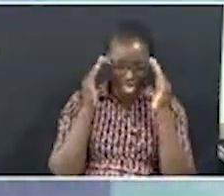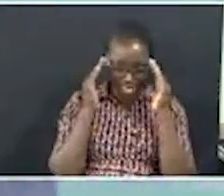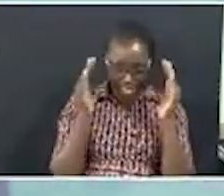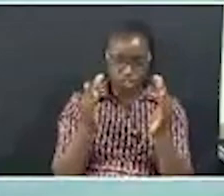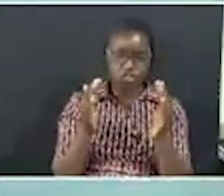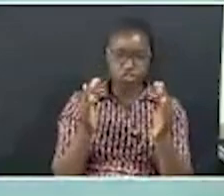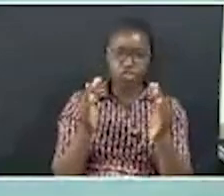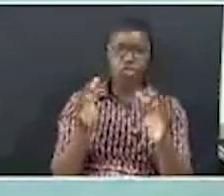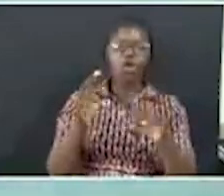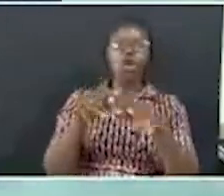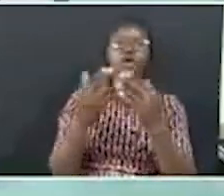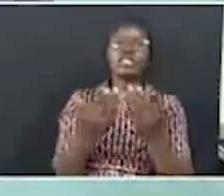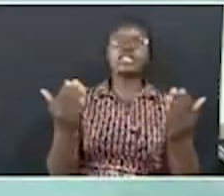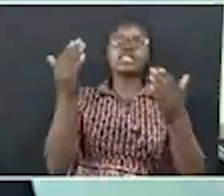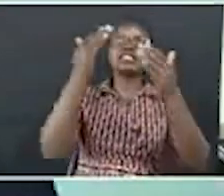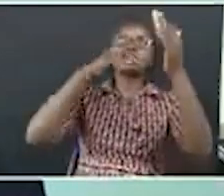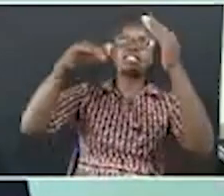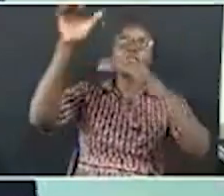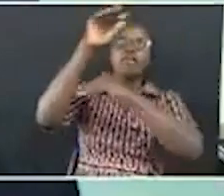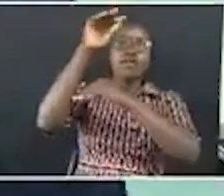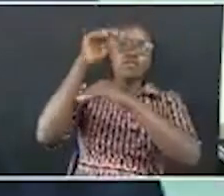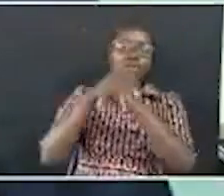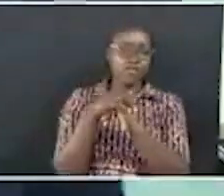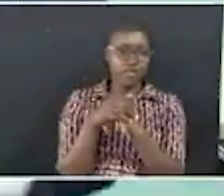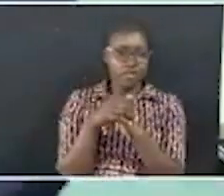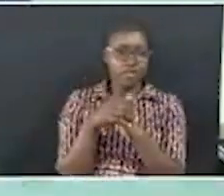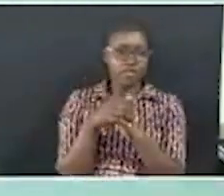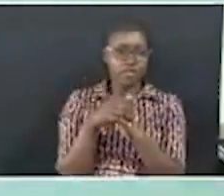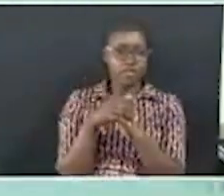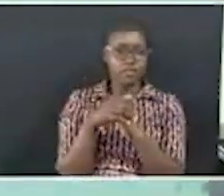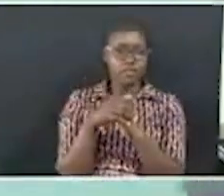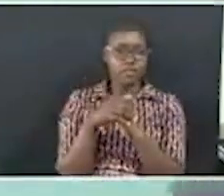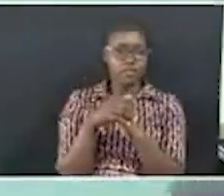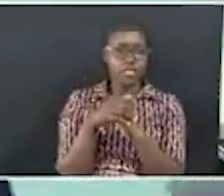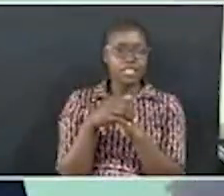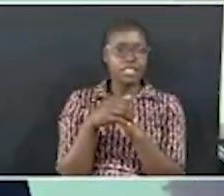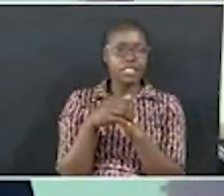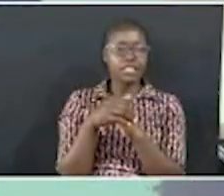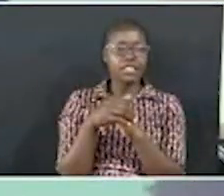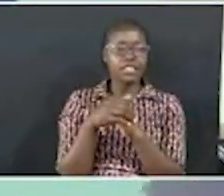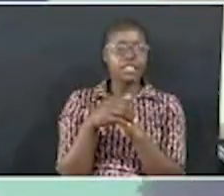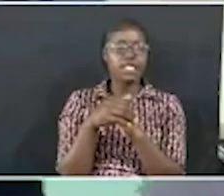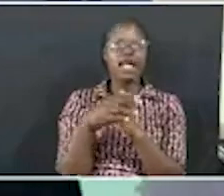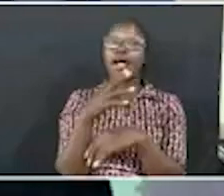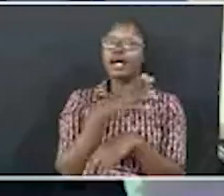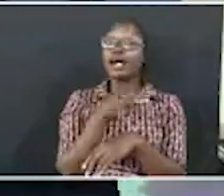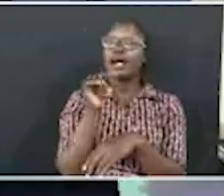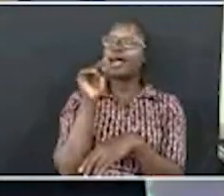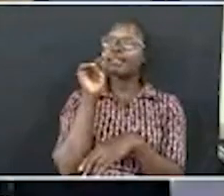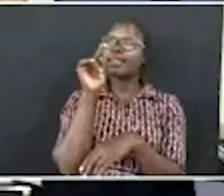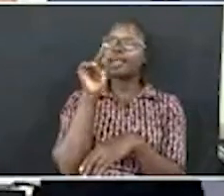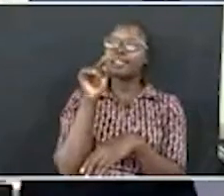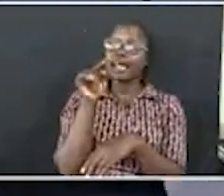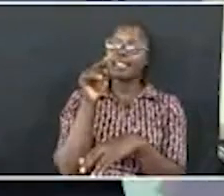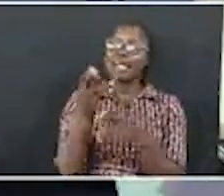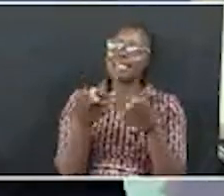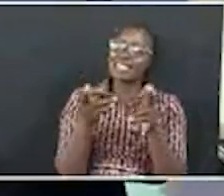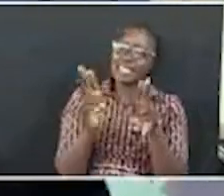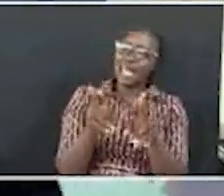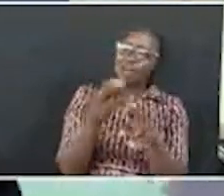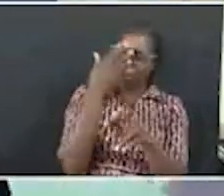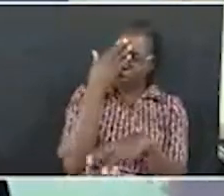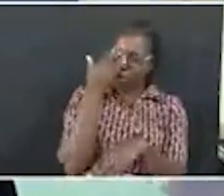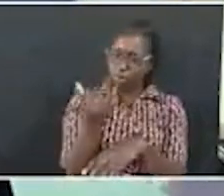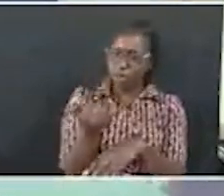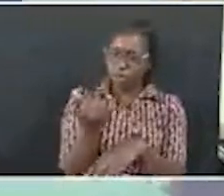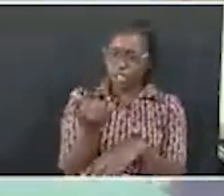things above. Focus your attention on things above. And that has happened